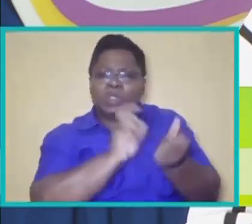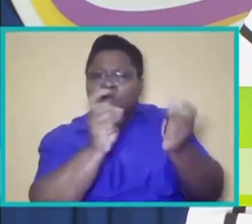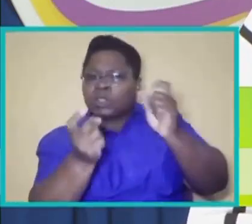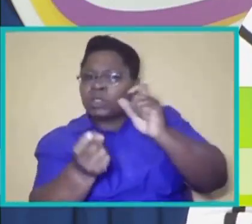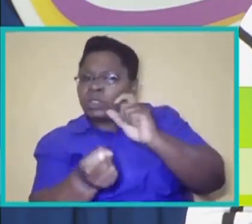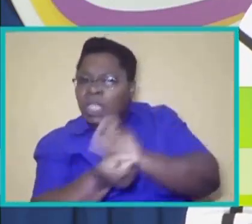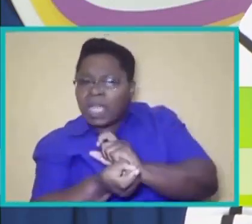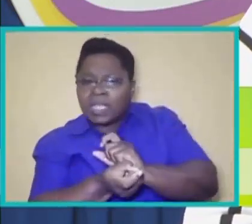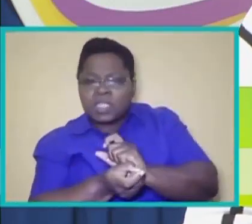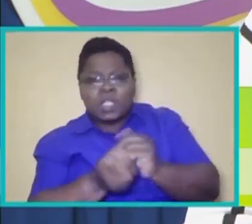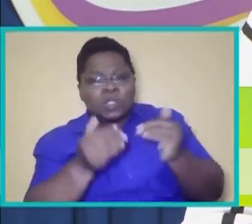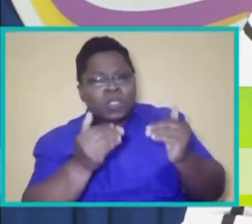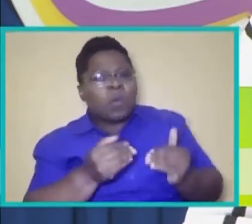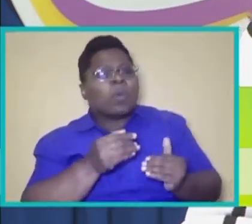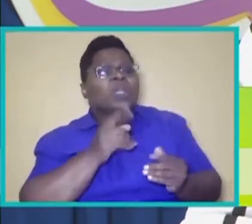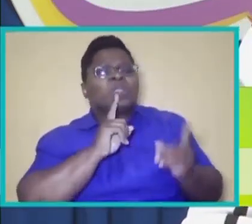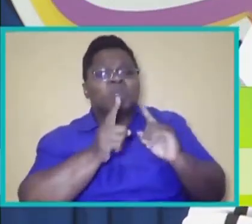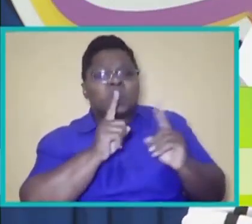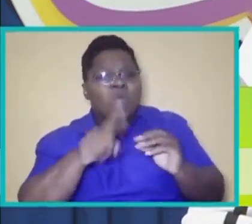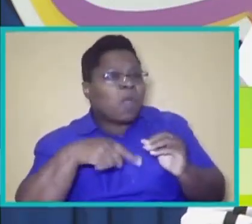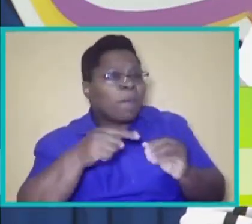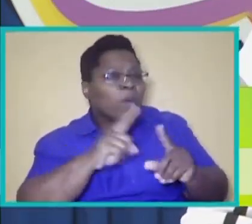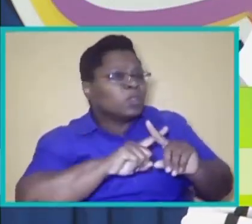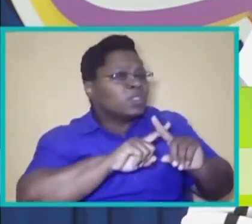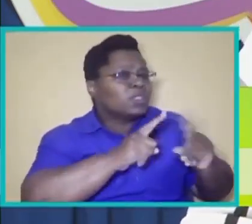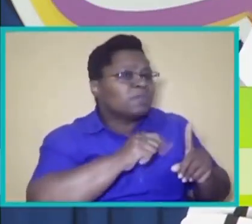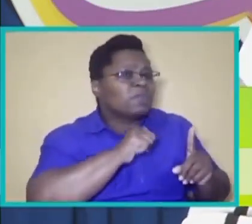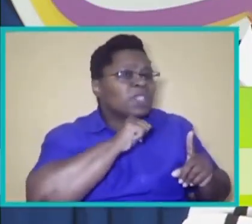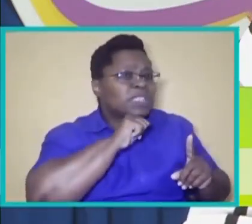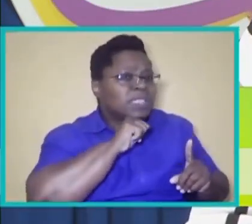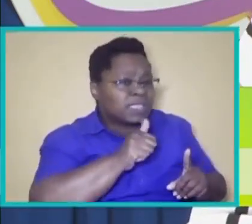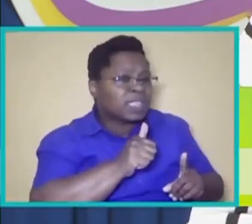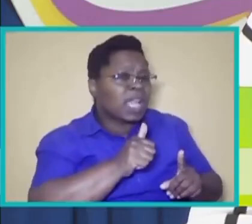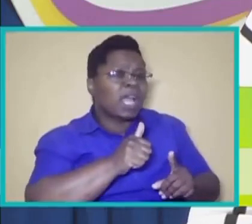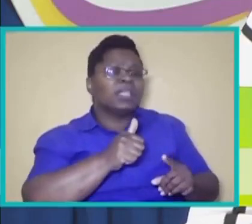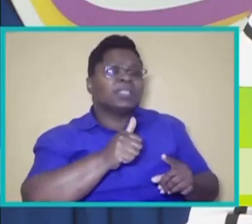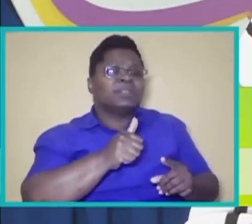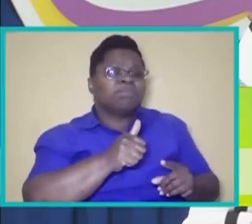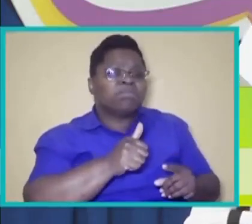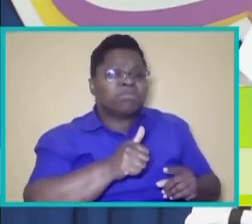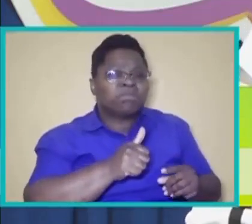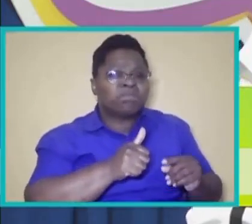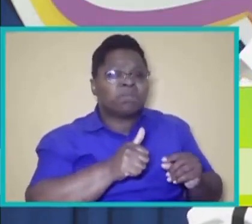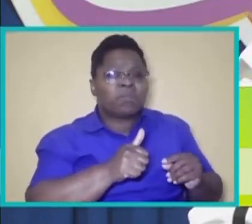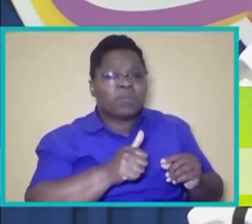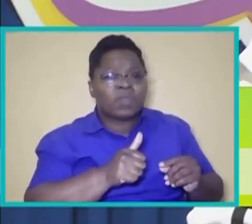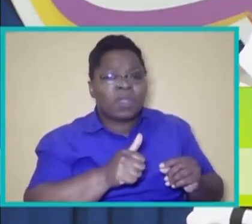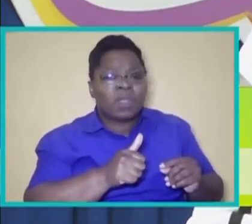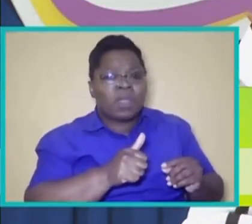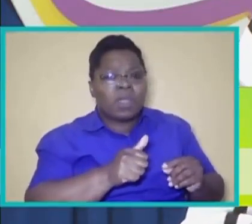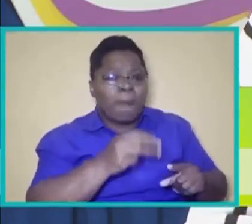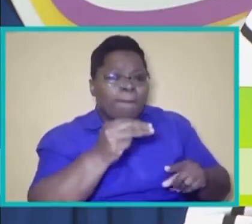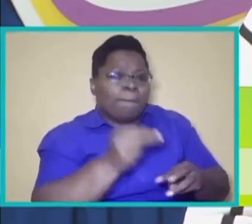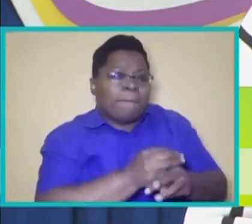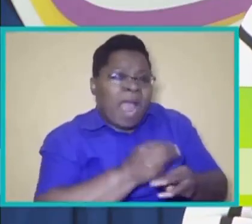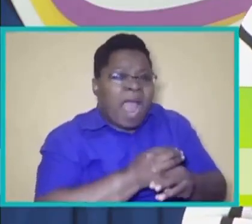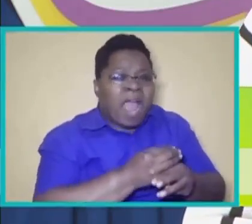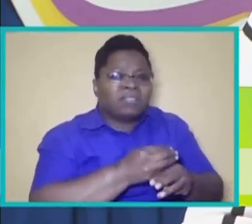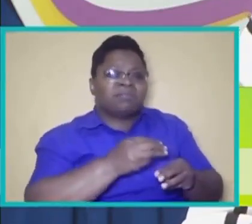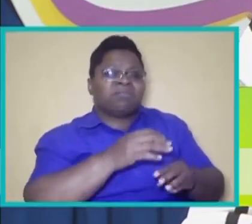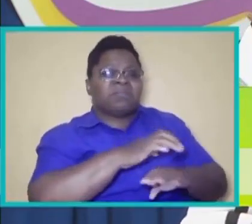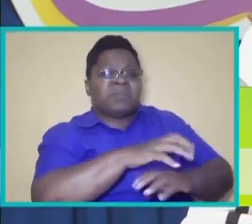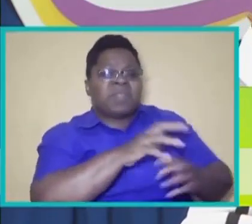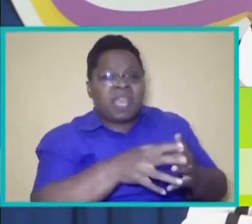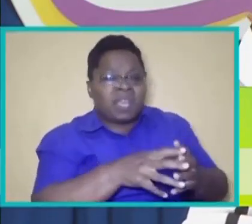our job is to understand the person, because that is actually going to optimize how we are able